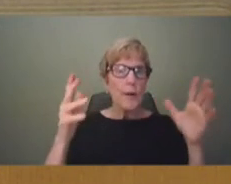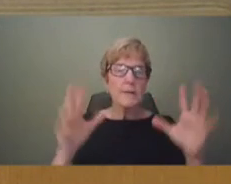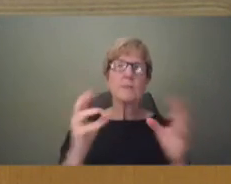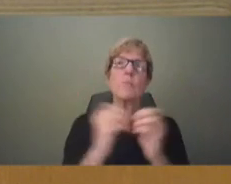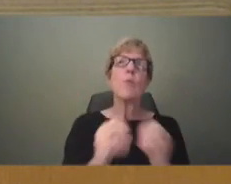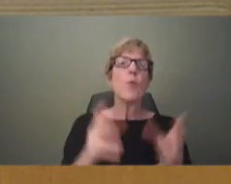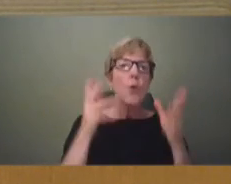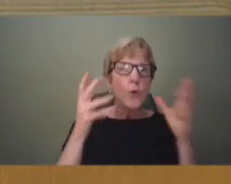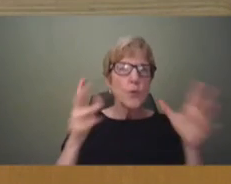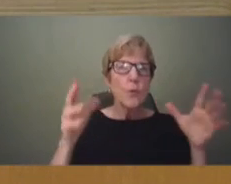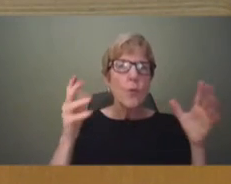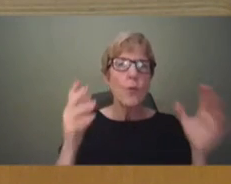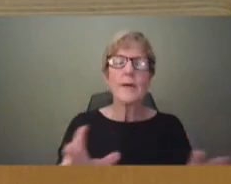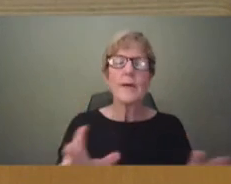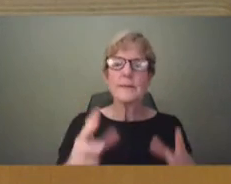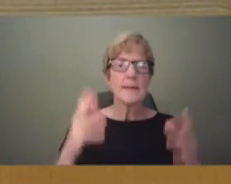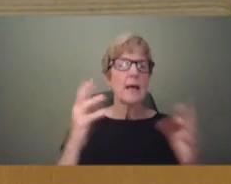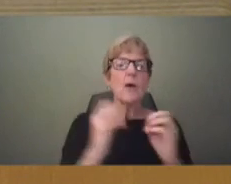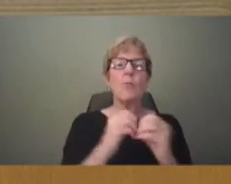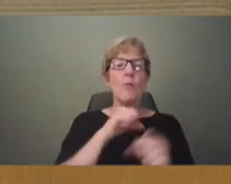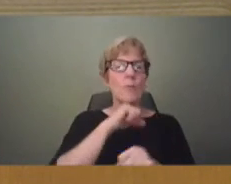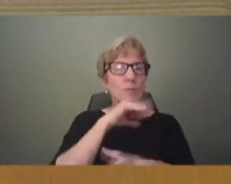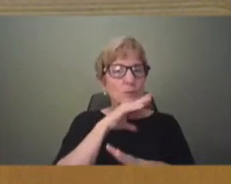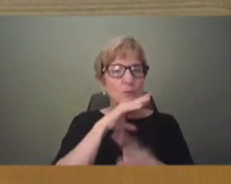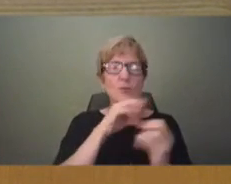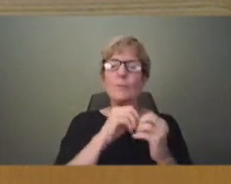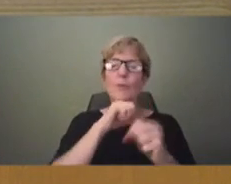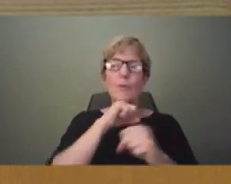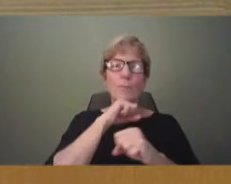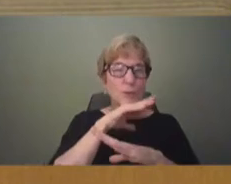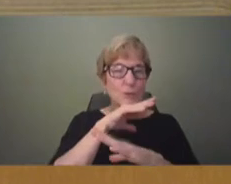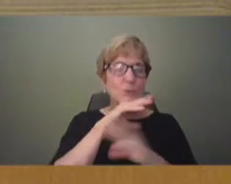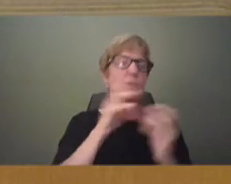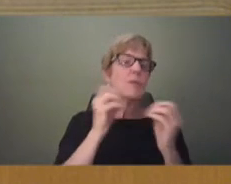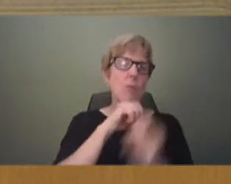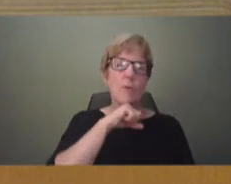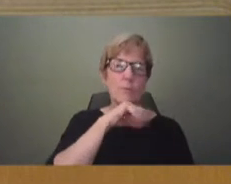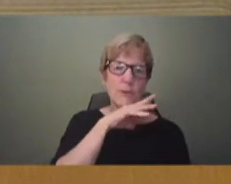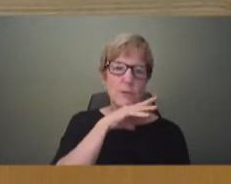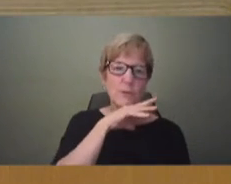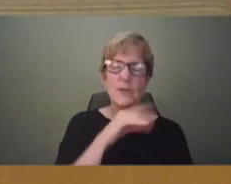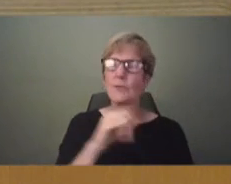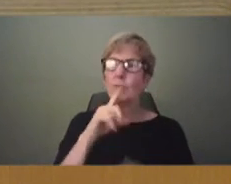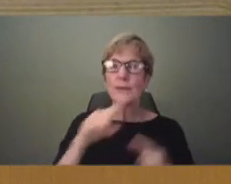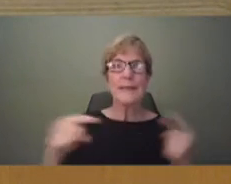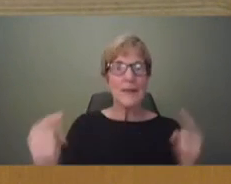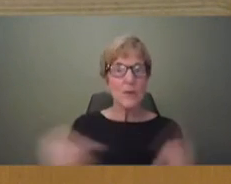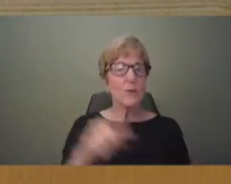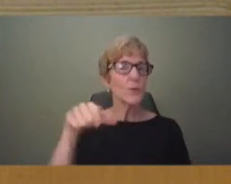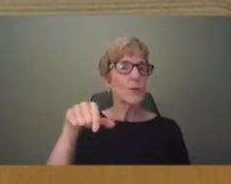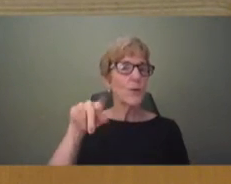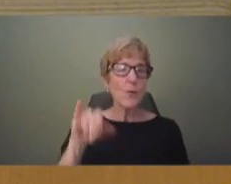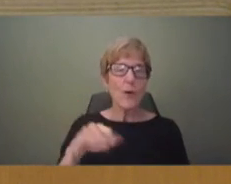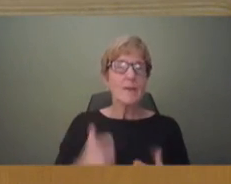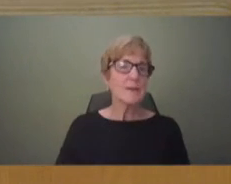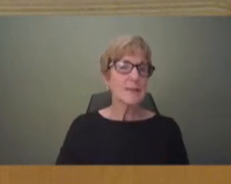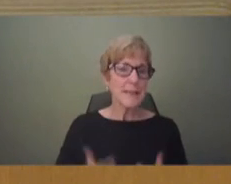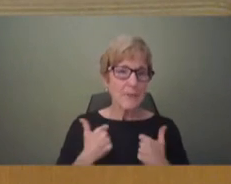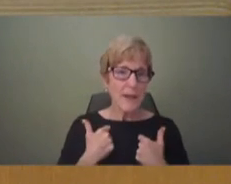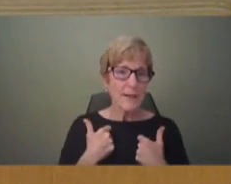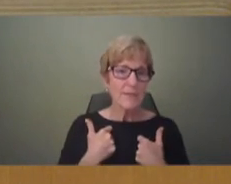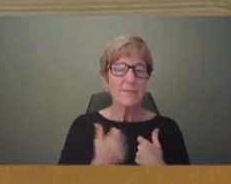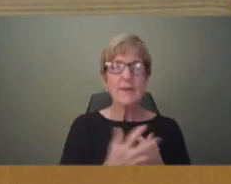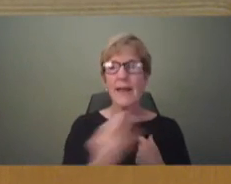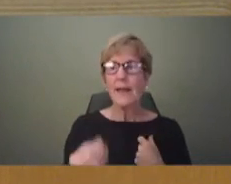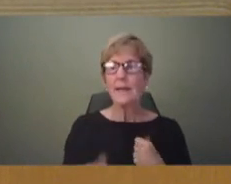and it's just more pollution more pollution more pollution and that's just really going to hurt our quality of life um